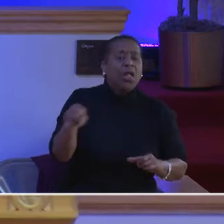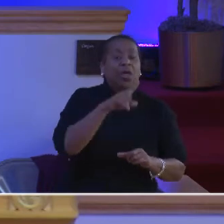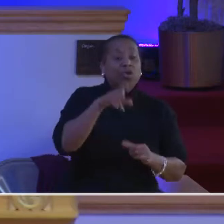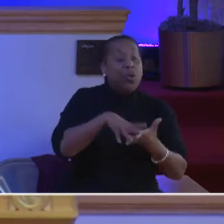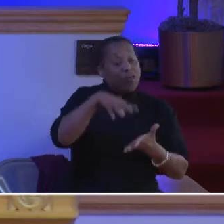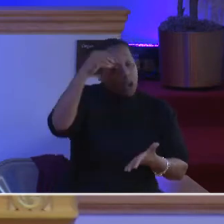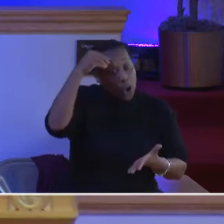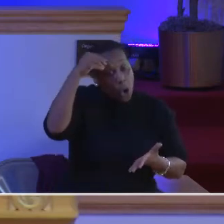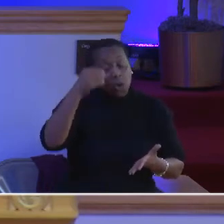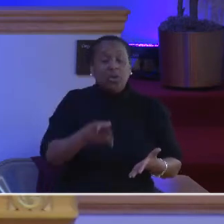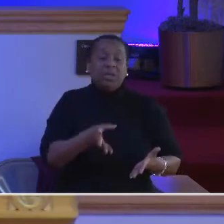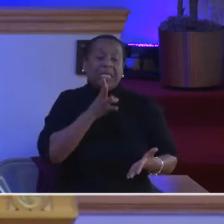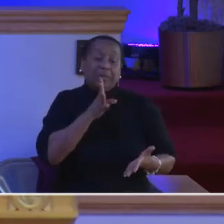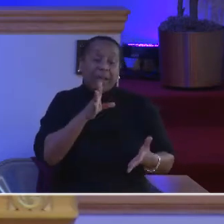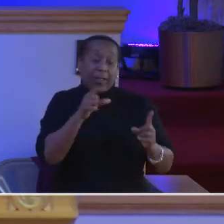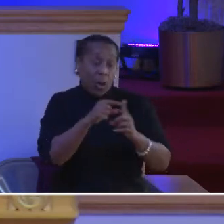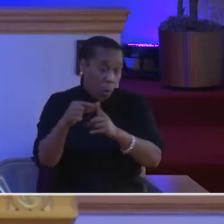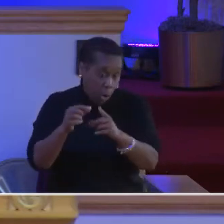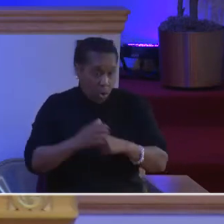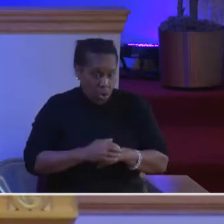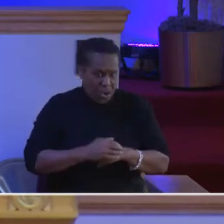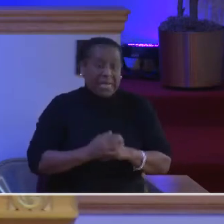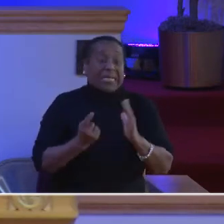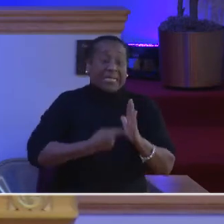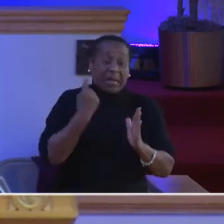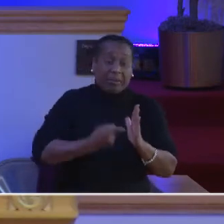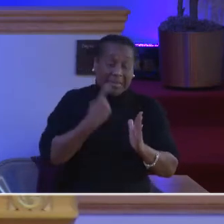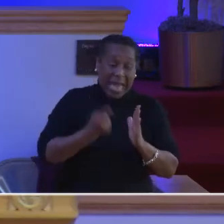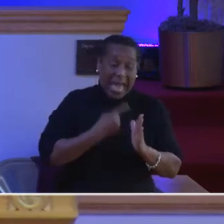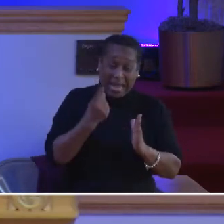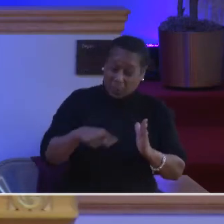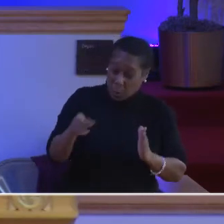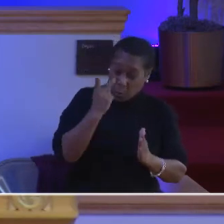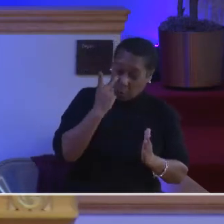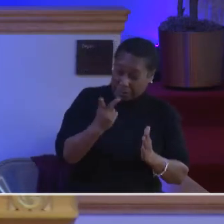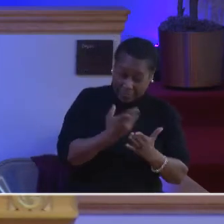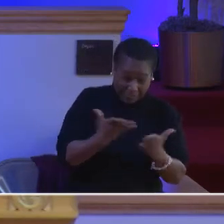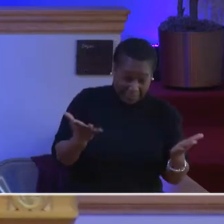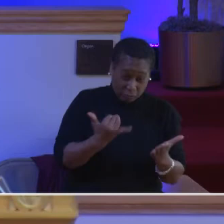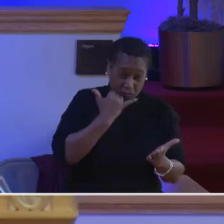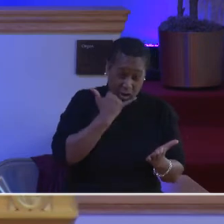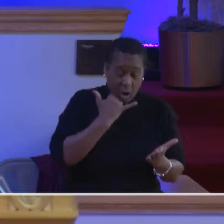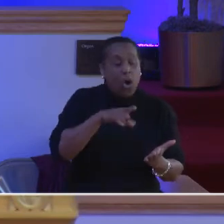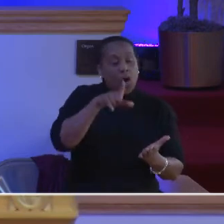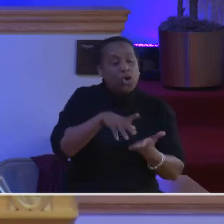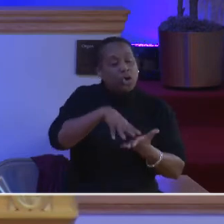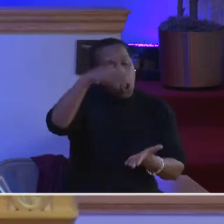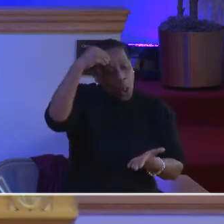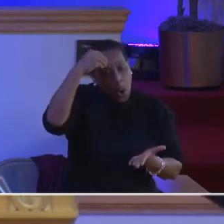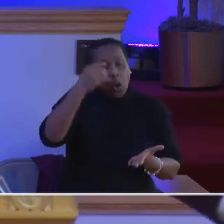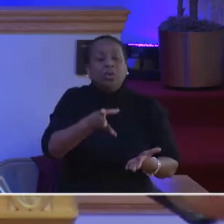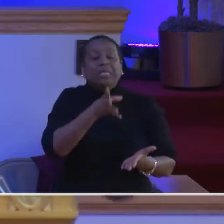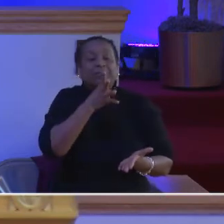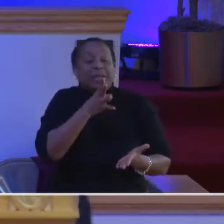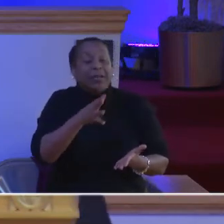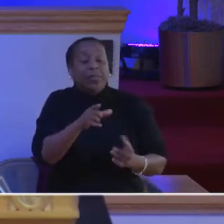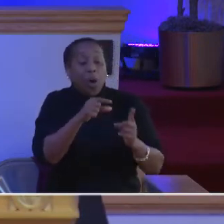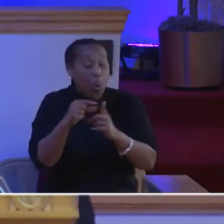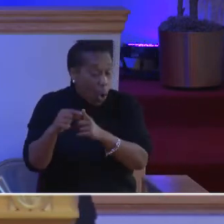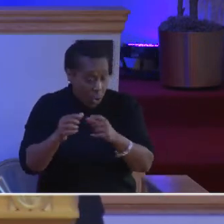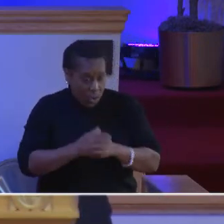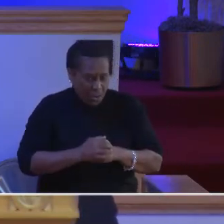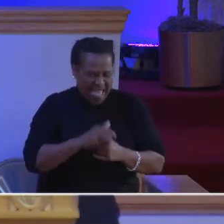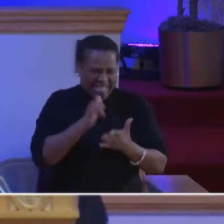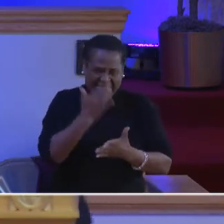learn to speak the word. Sometimes when you see stuff wrong, you just need to learn to speak the word. That's why